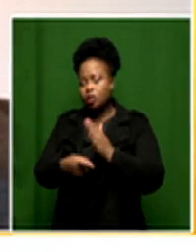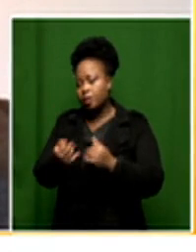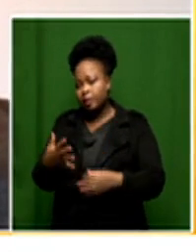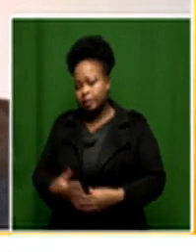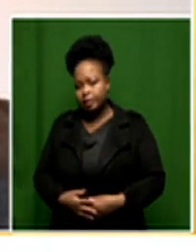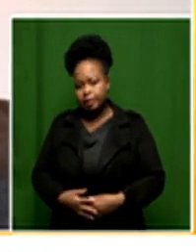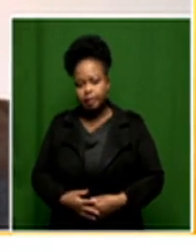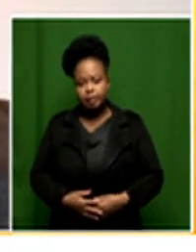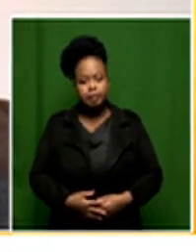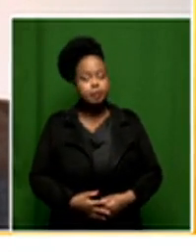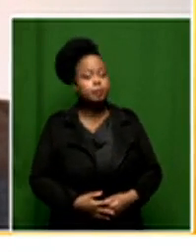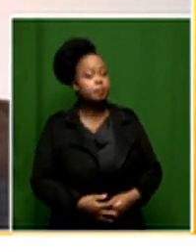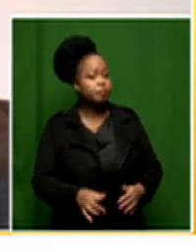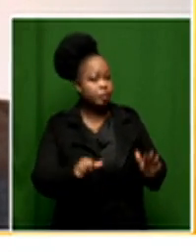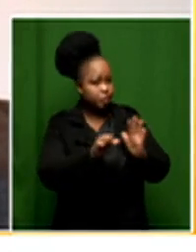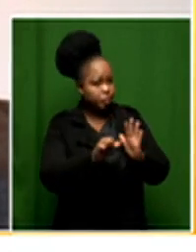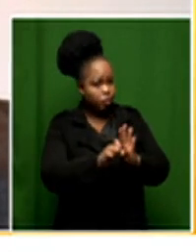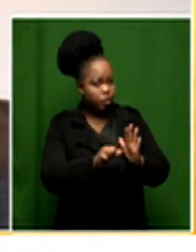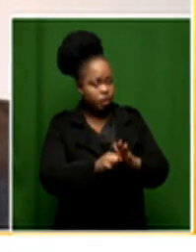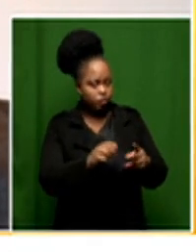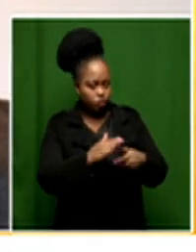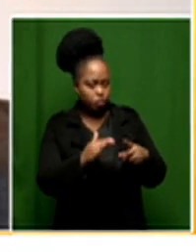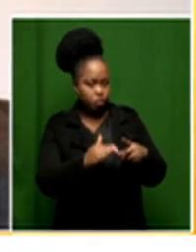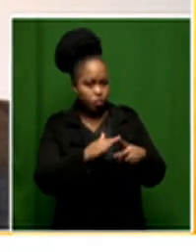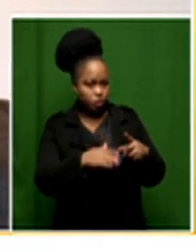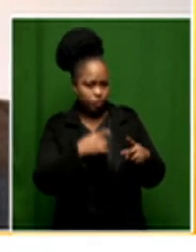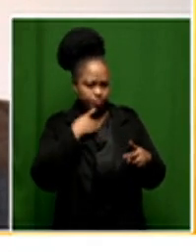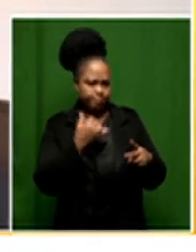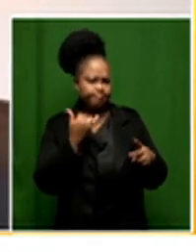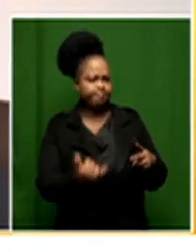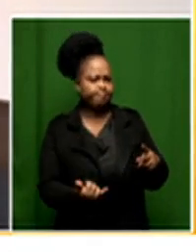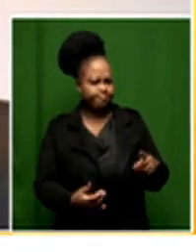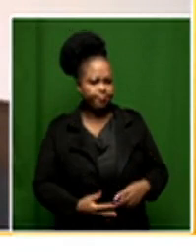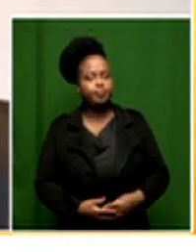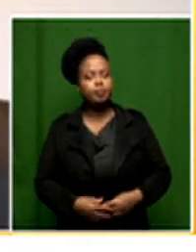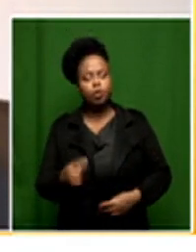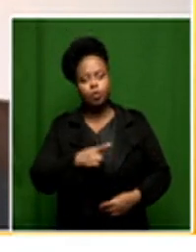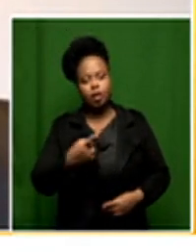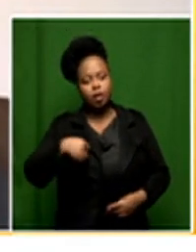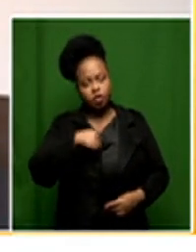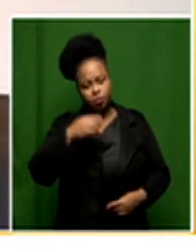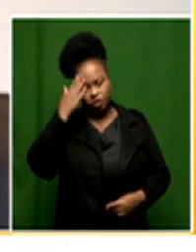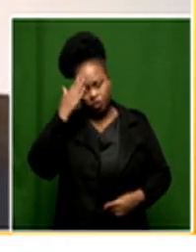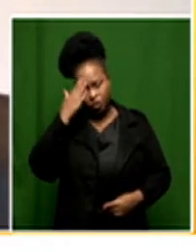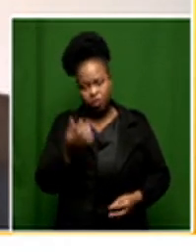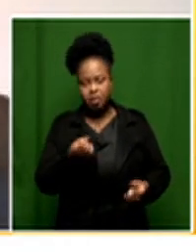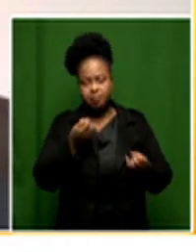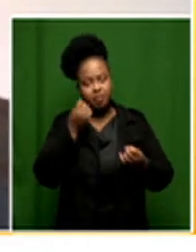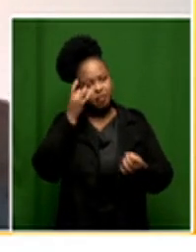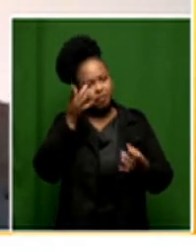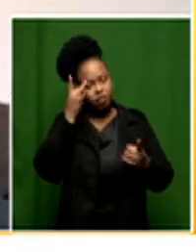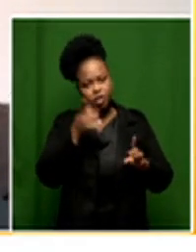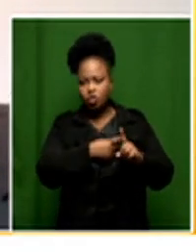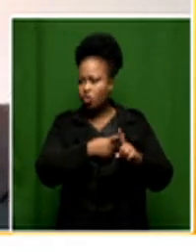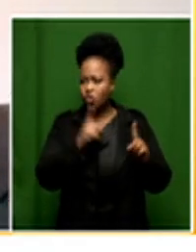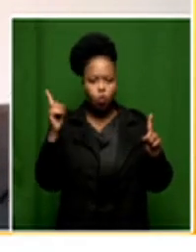Fluid and very important, both the points that you make, Minister, because we do know there's a lot of disinformation